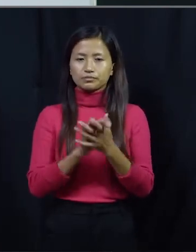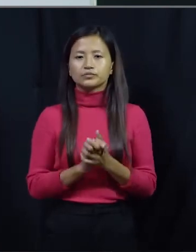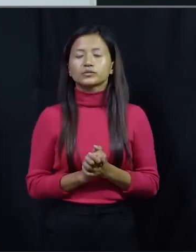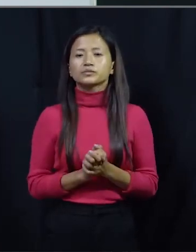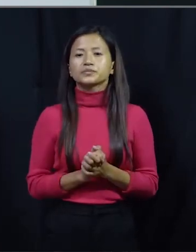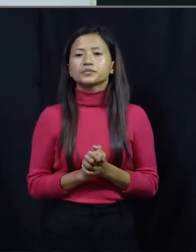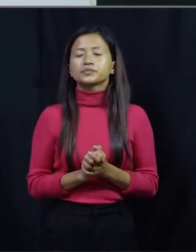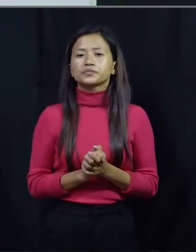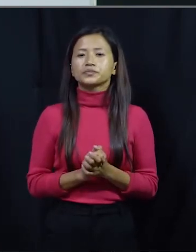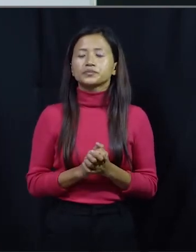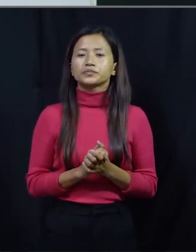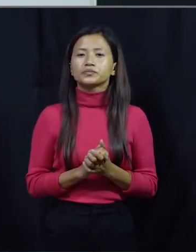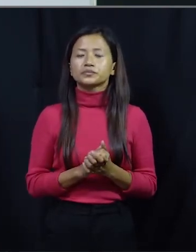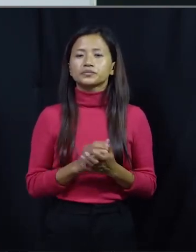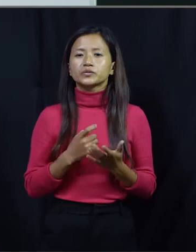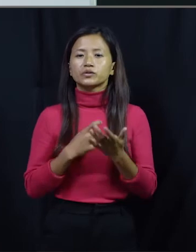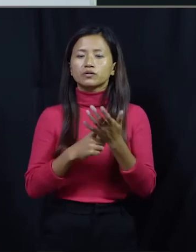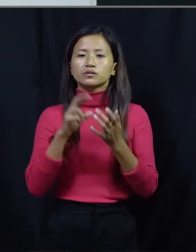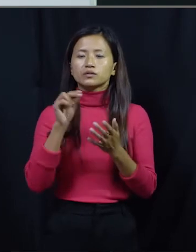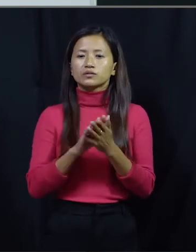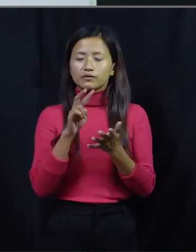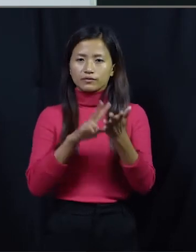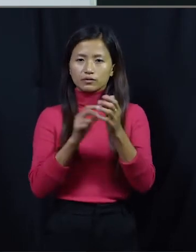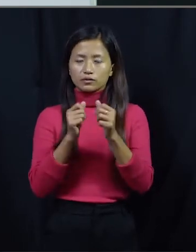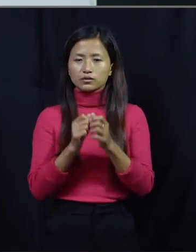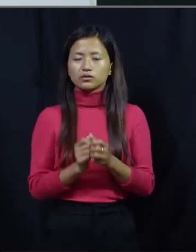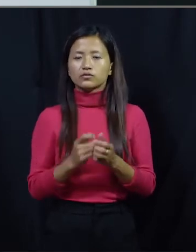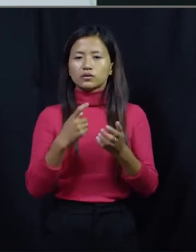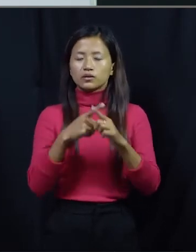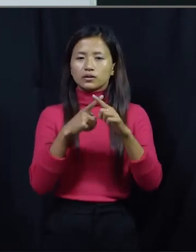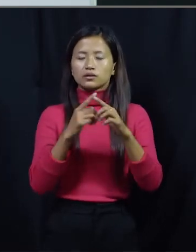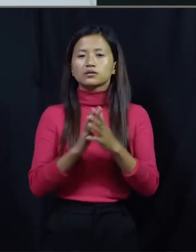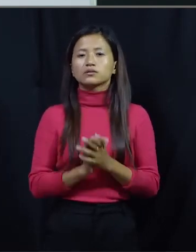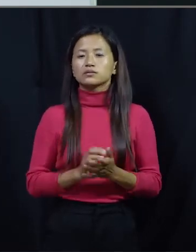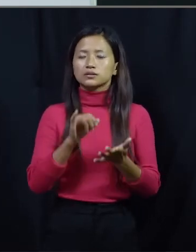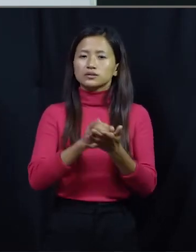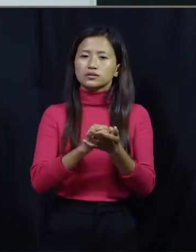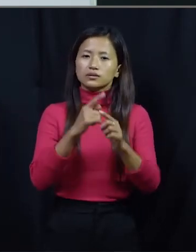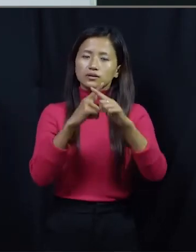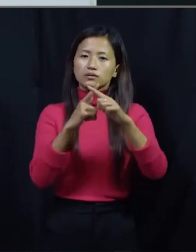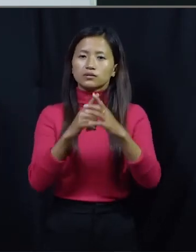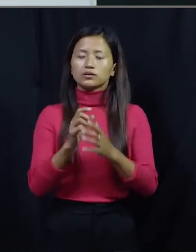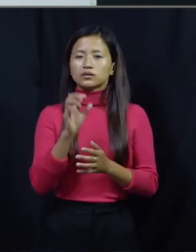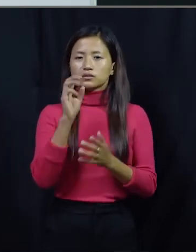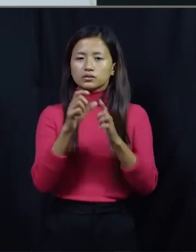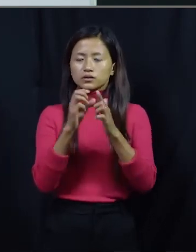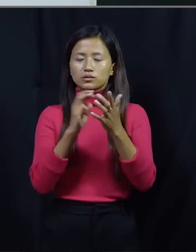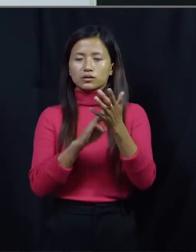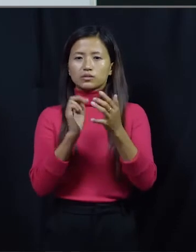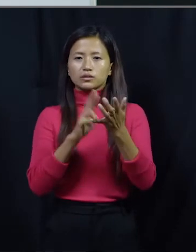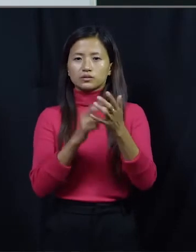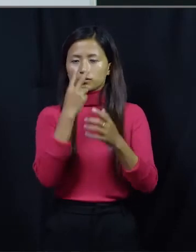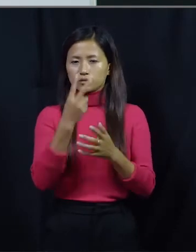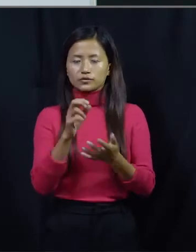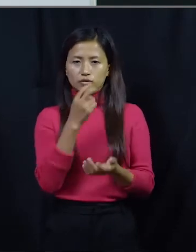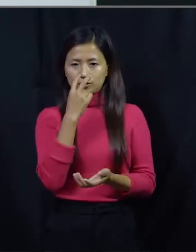and whether this, if you give any value for y, you get x, and that x will be in our domain or not, that we have to